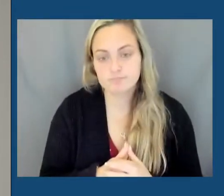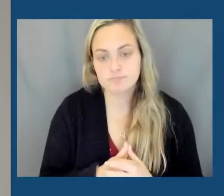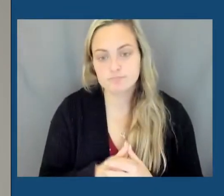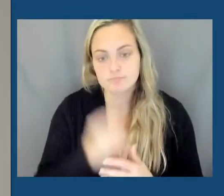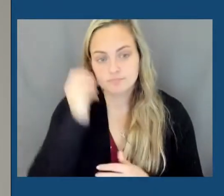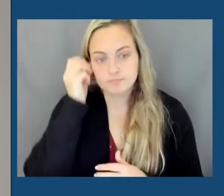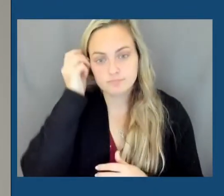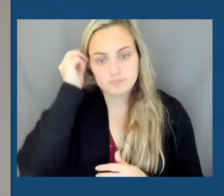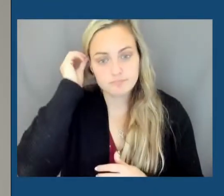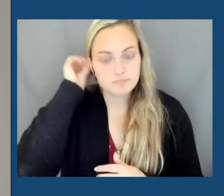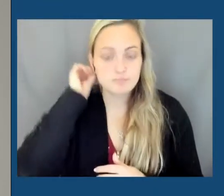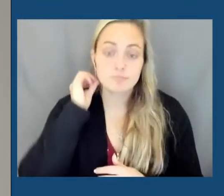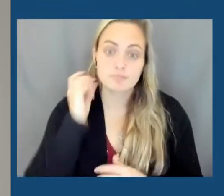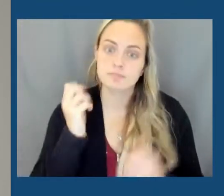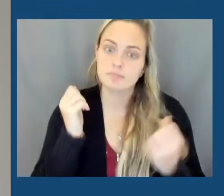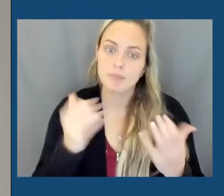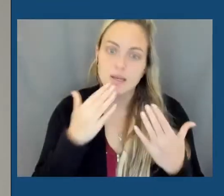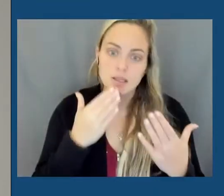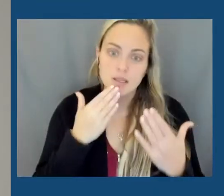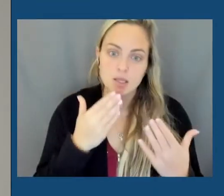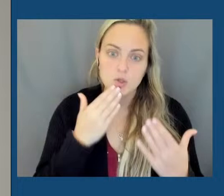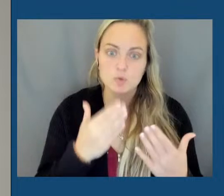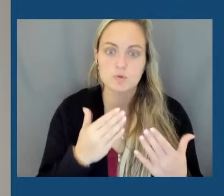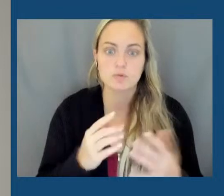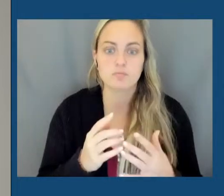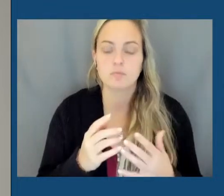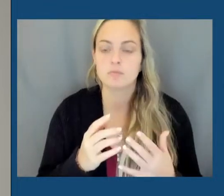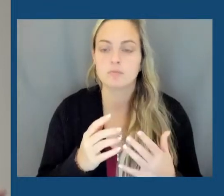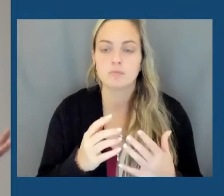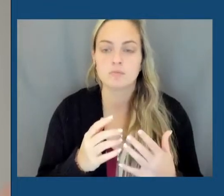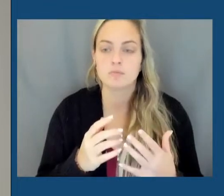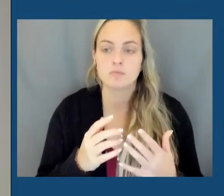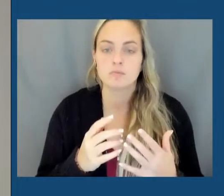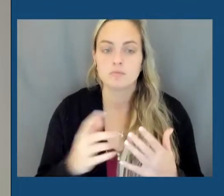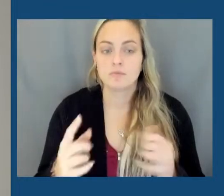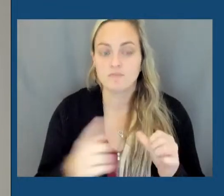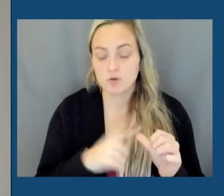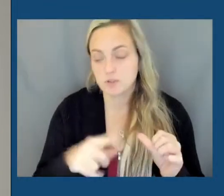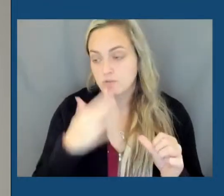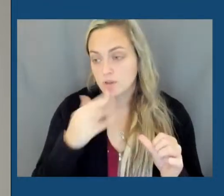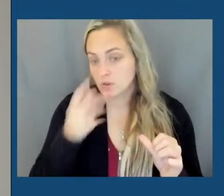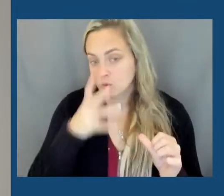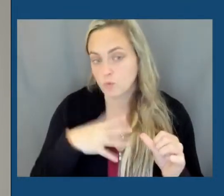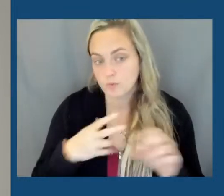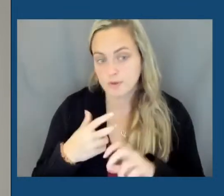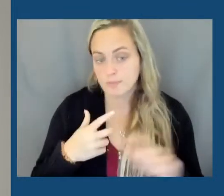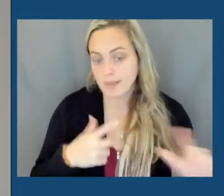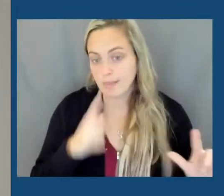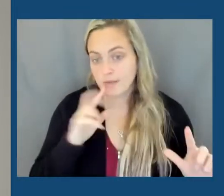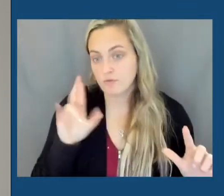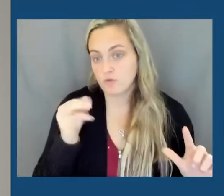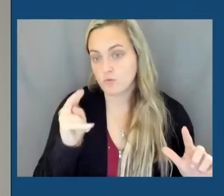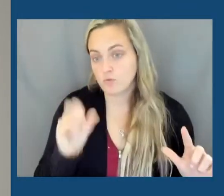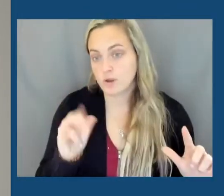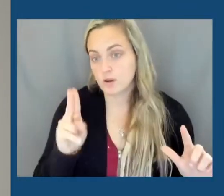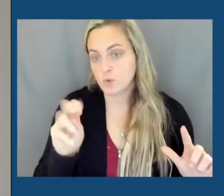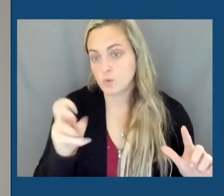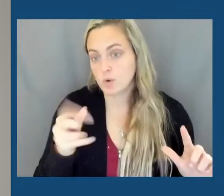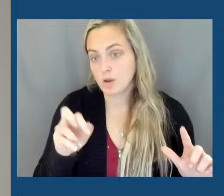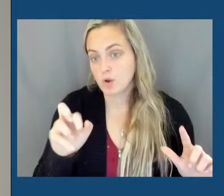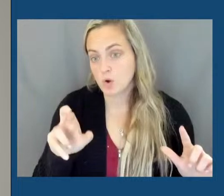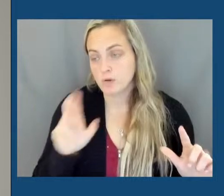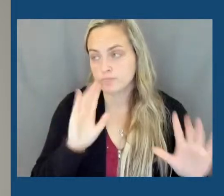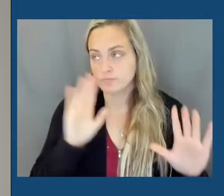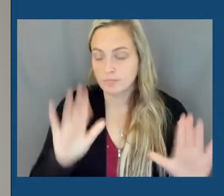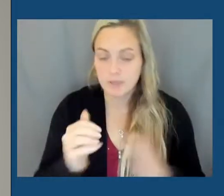have a lot of thank yous myself. First and foremost, I have to thank the woman to my left, Randy Weingarten, incredible leader of